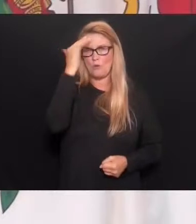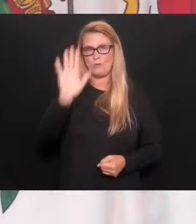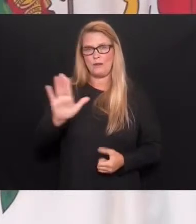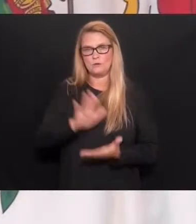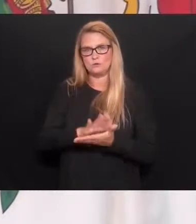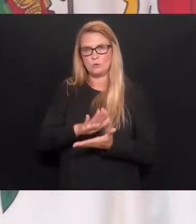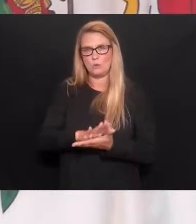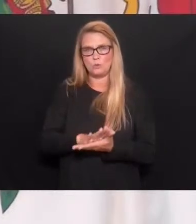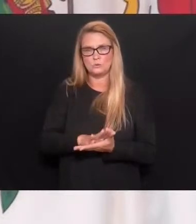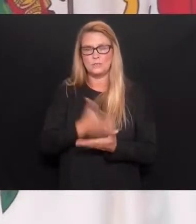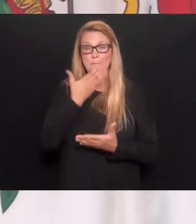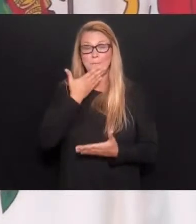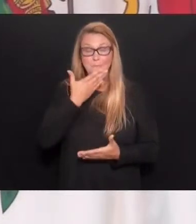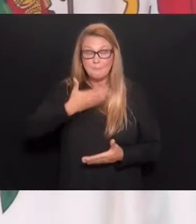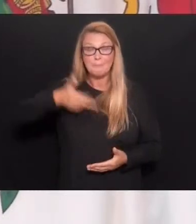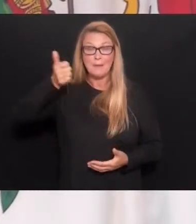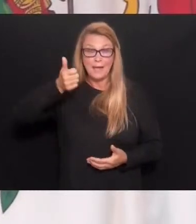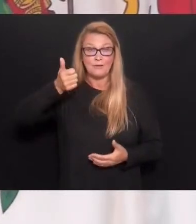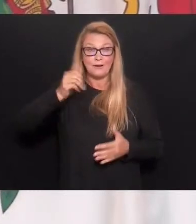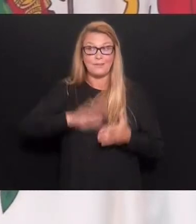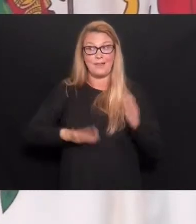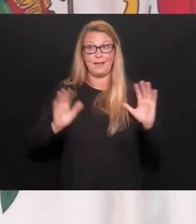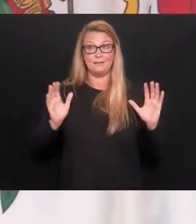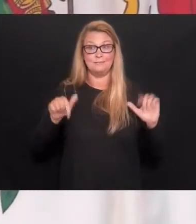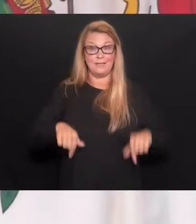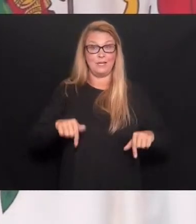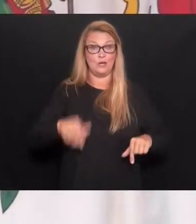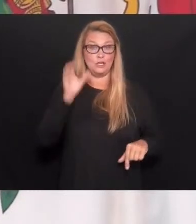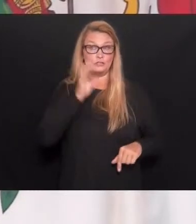schools far better than we do here in Charleston.